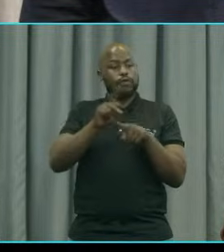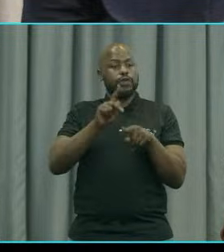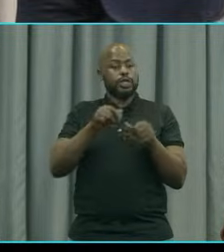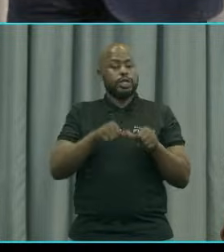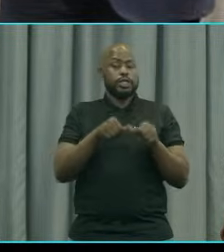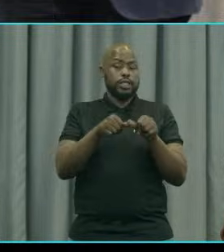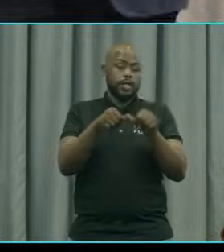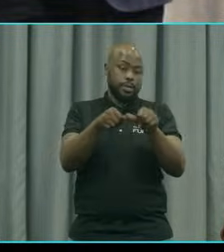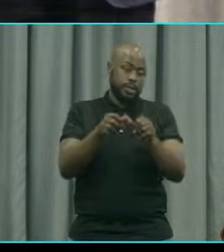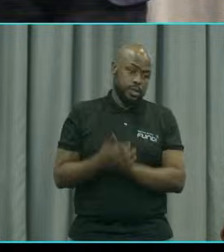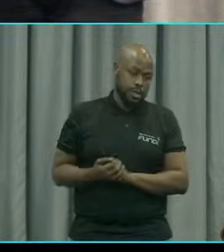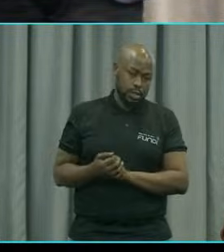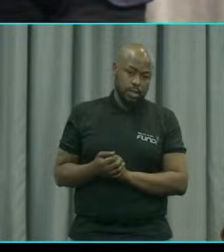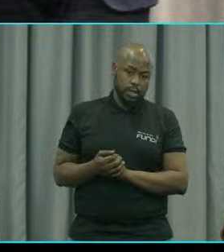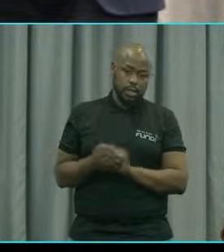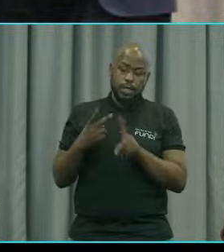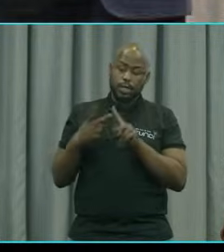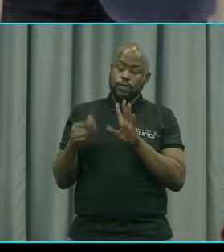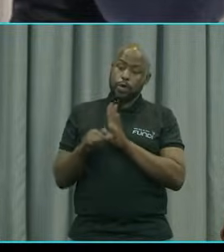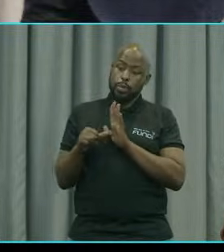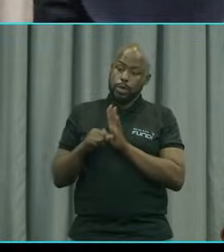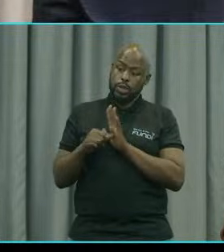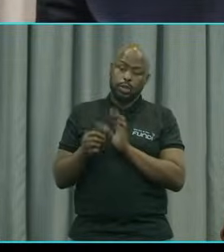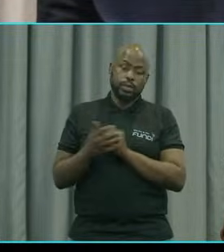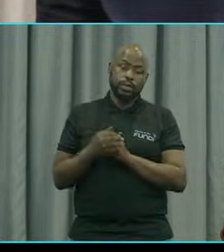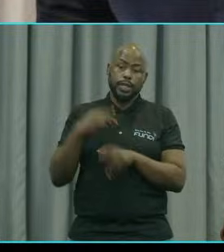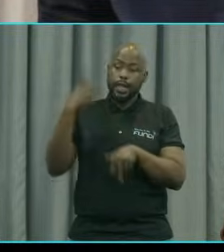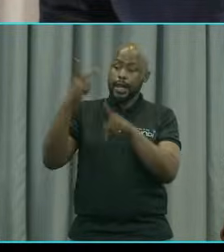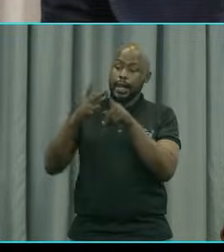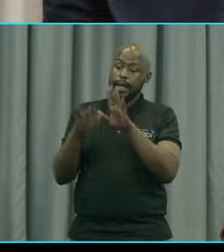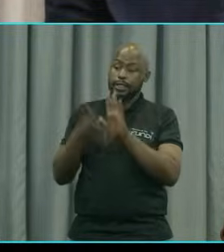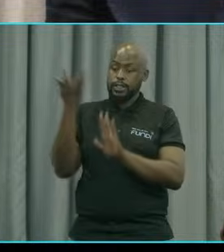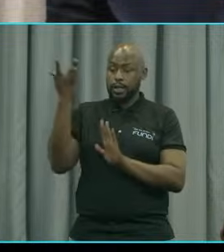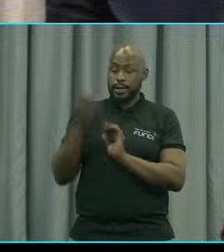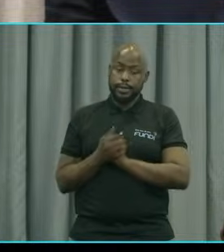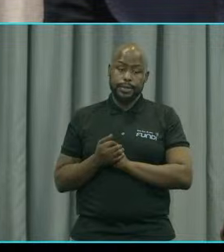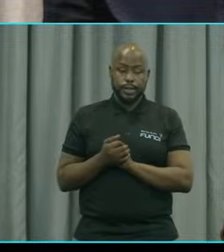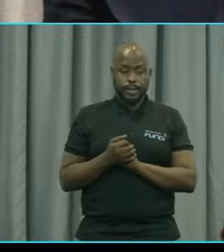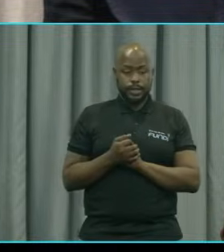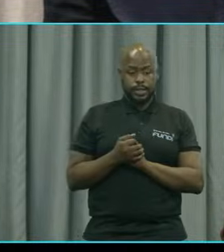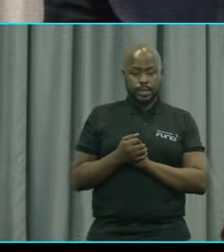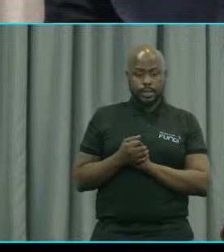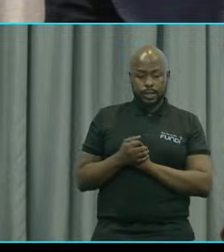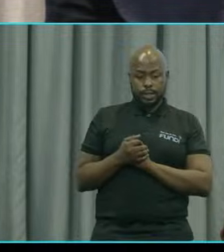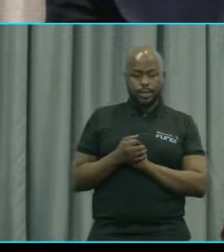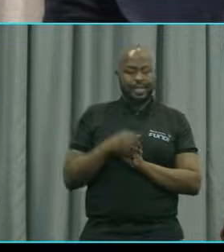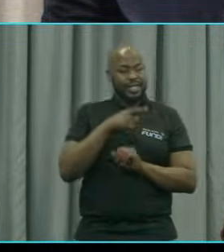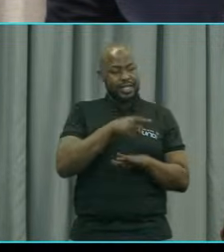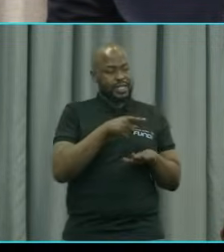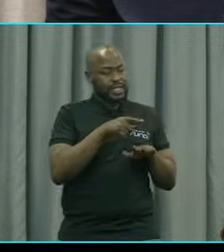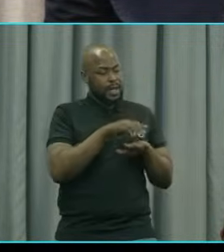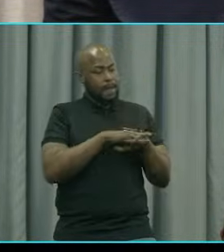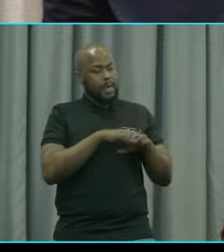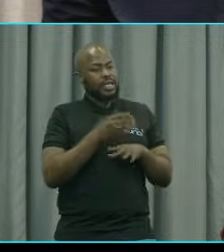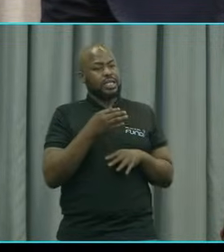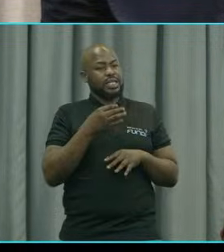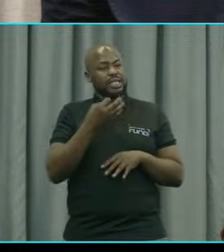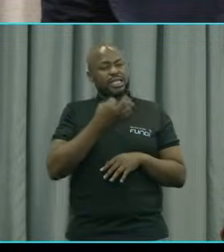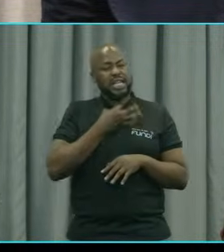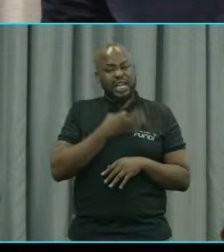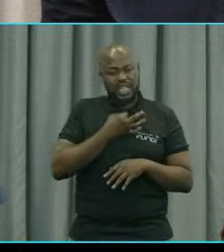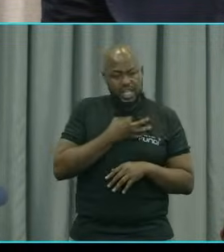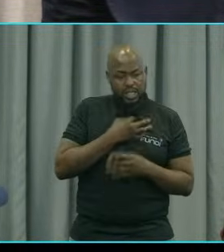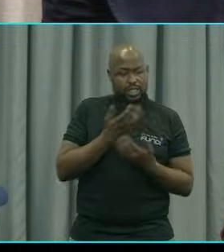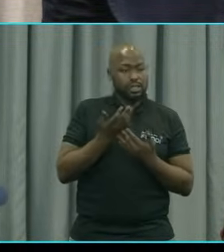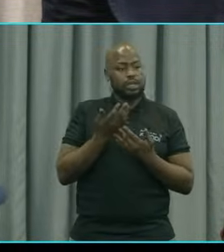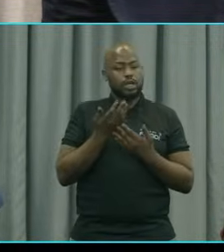sustainability, which is very critical. The next slide. These are basically the risk, which is limited tech access,